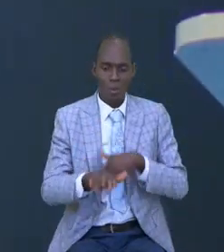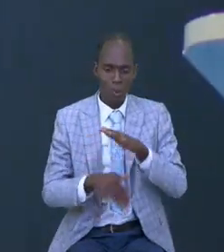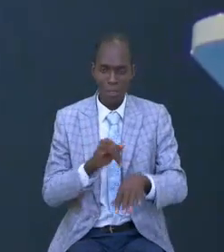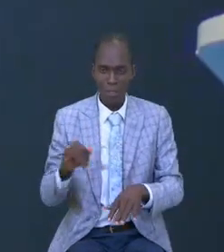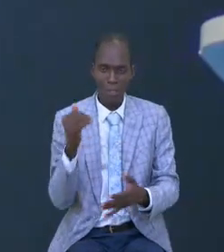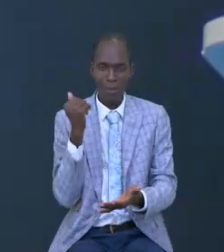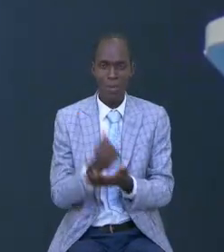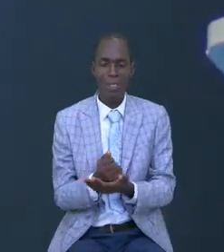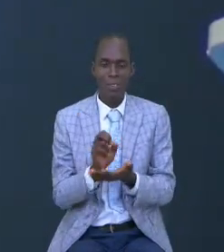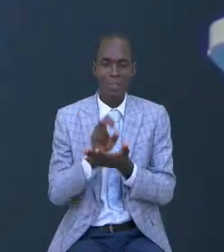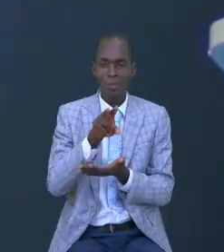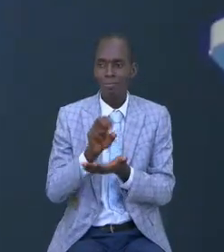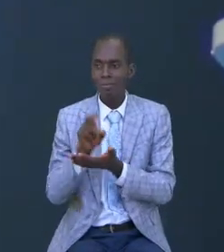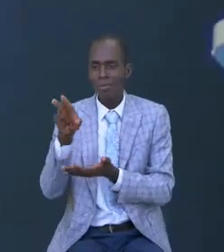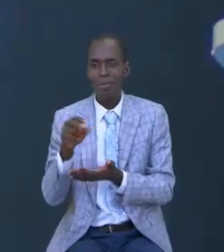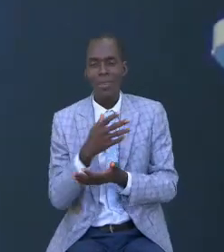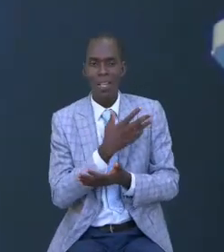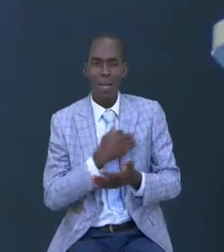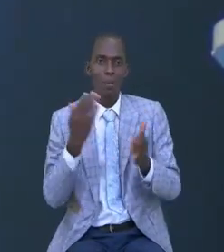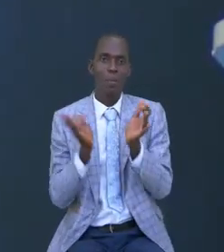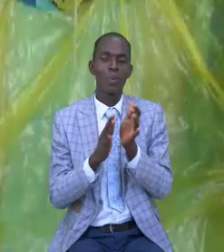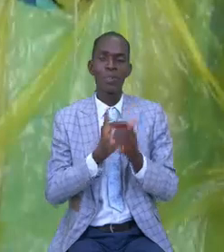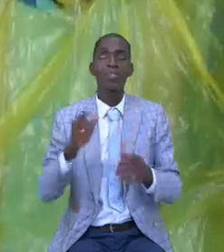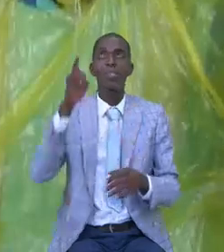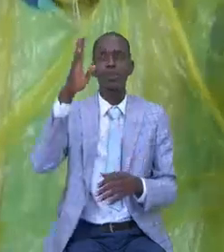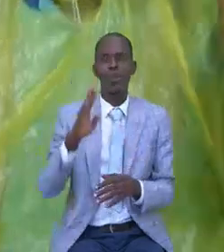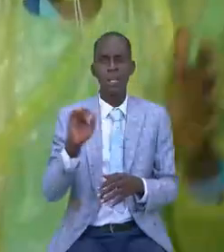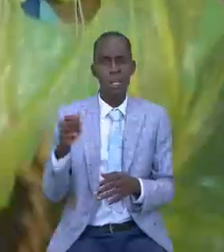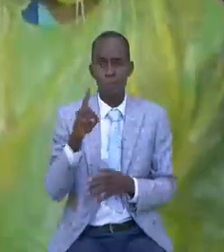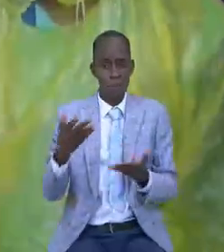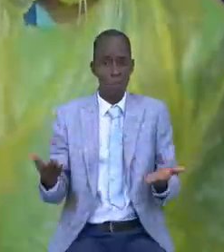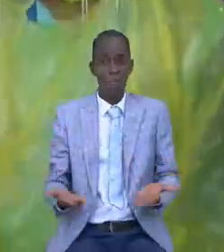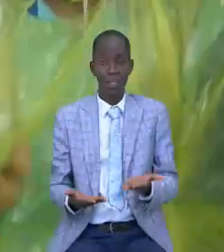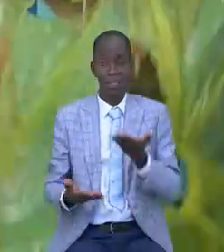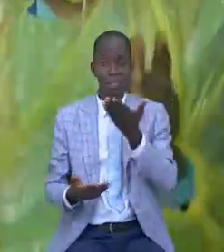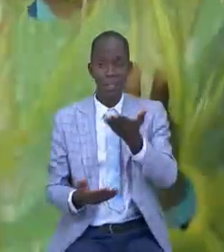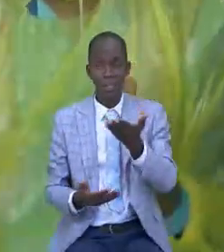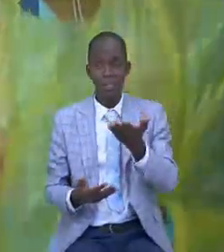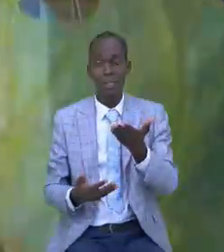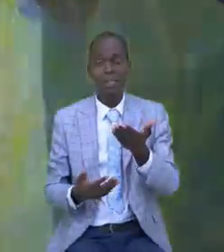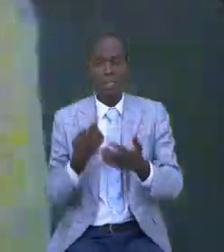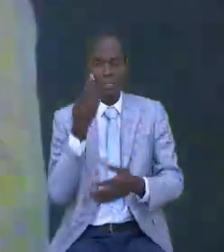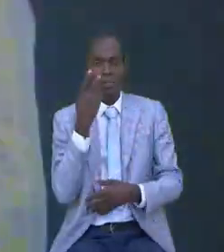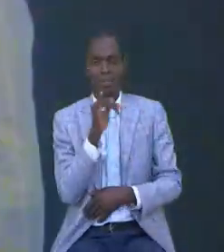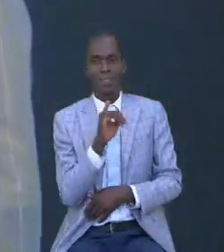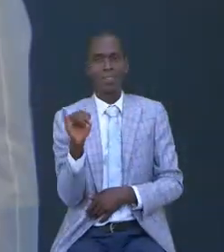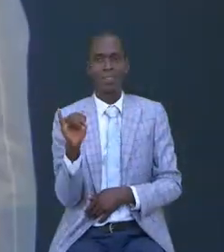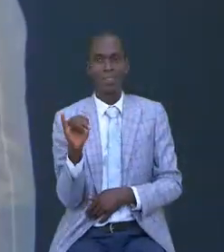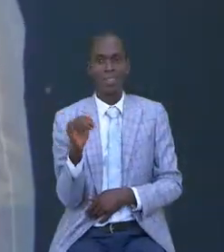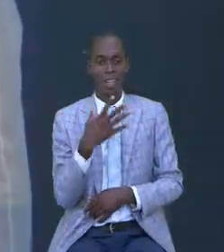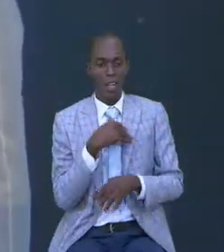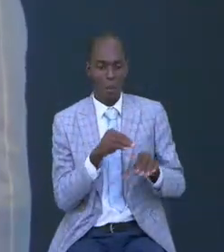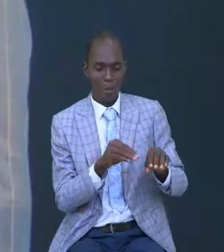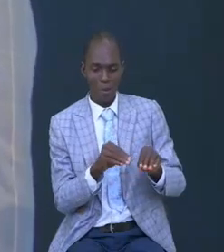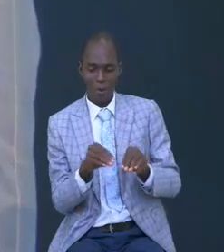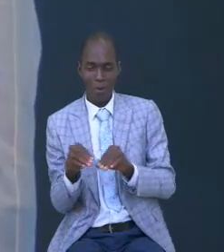yes, leaping, yes, and praising God. Yes. Anybody there? Yes. Seeing and moving,